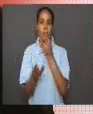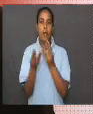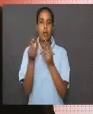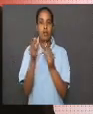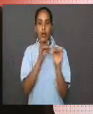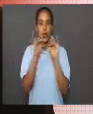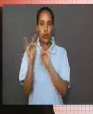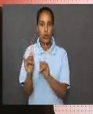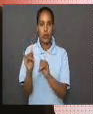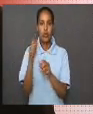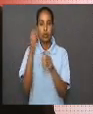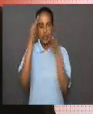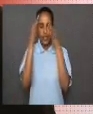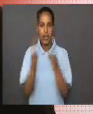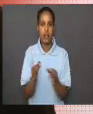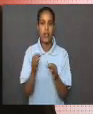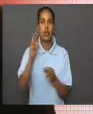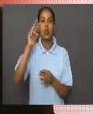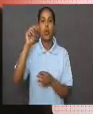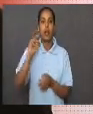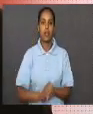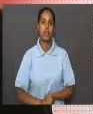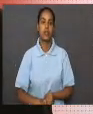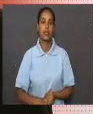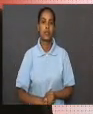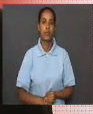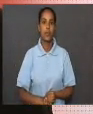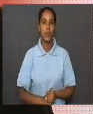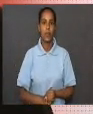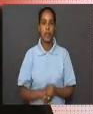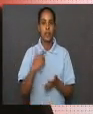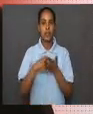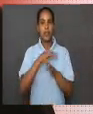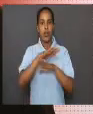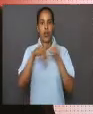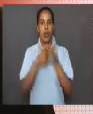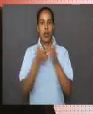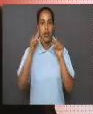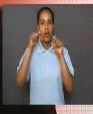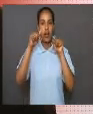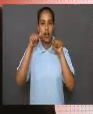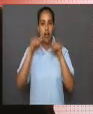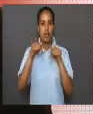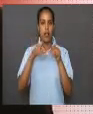mass in order to determine normality. This is all for our